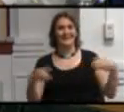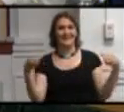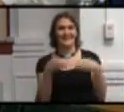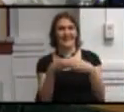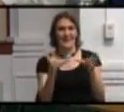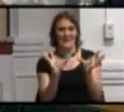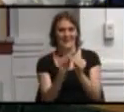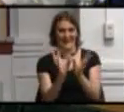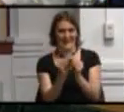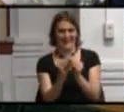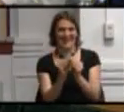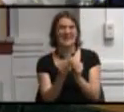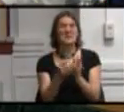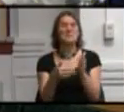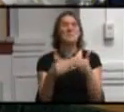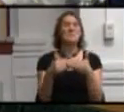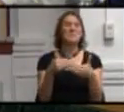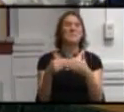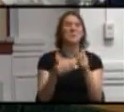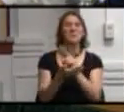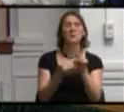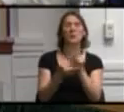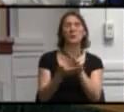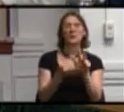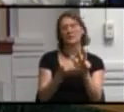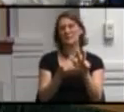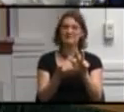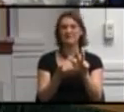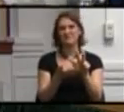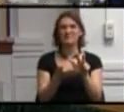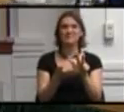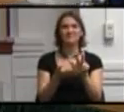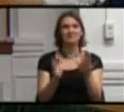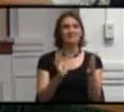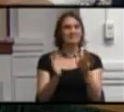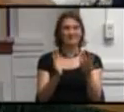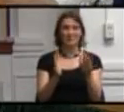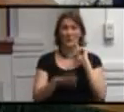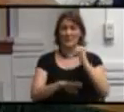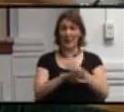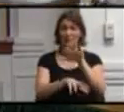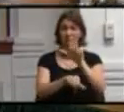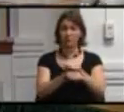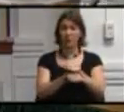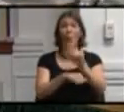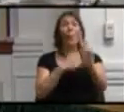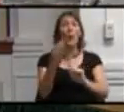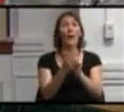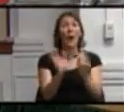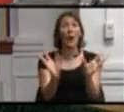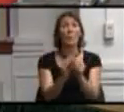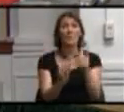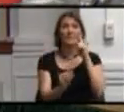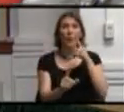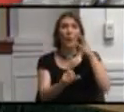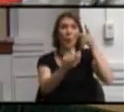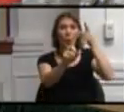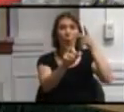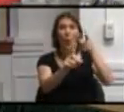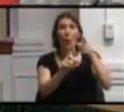Jan to reach out and see whether the rest of this week or sometime next week we can set an hour-long goal-setting meeting.